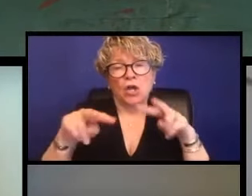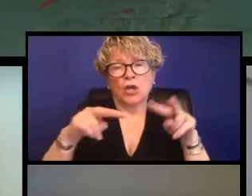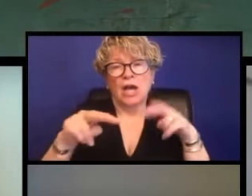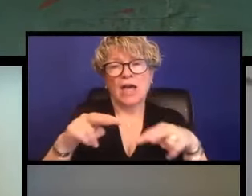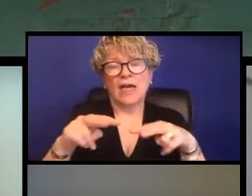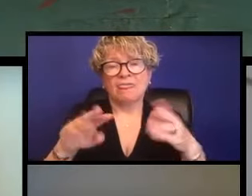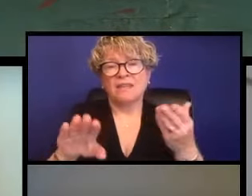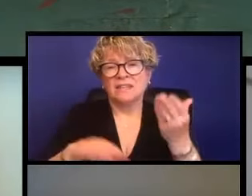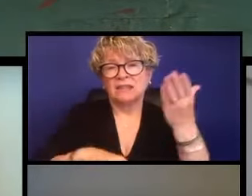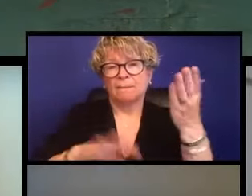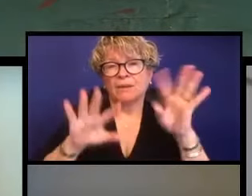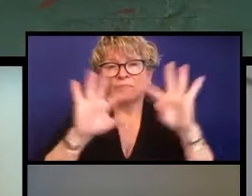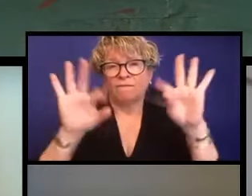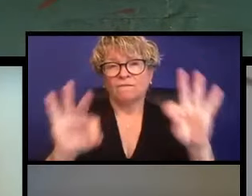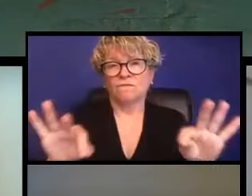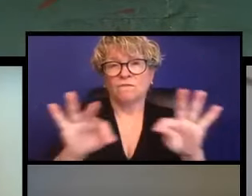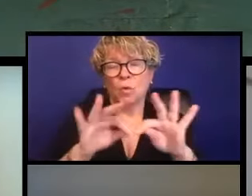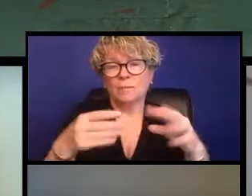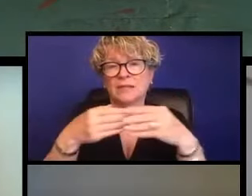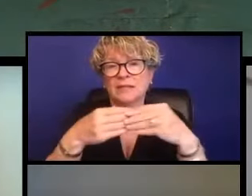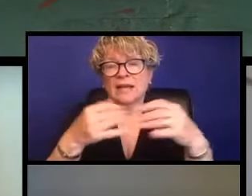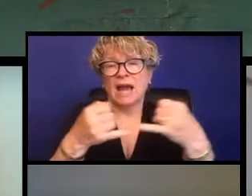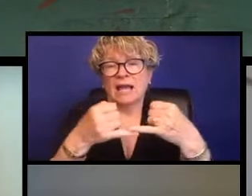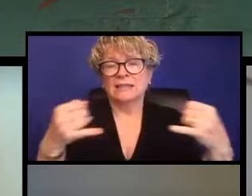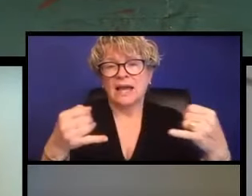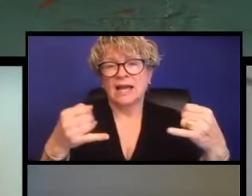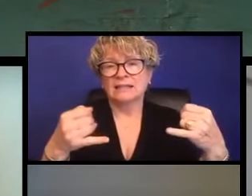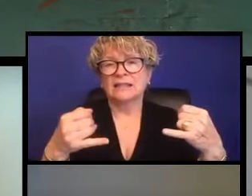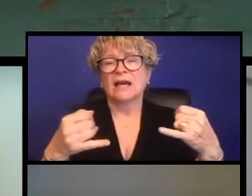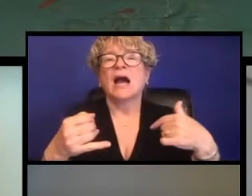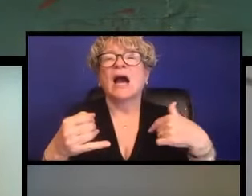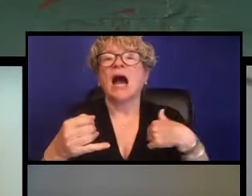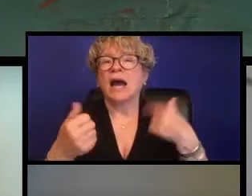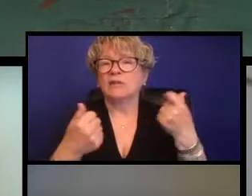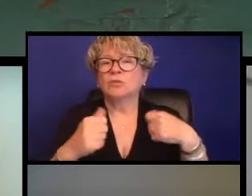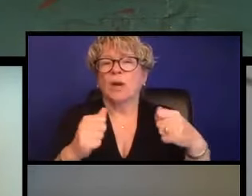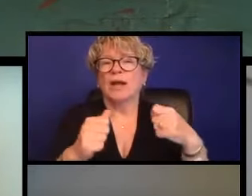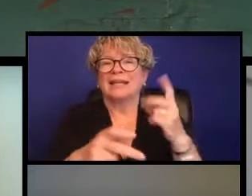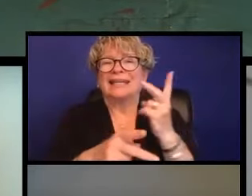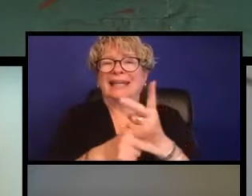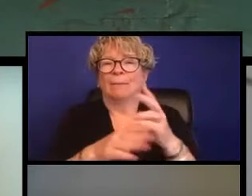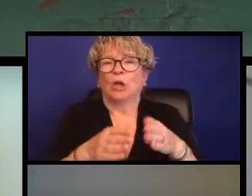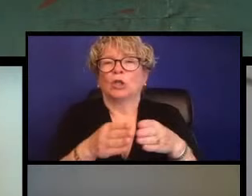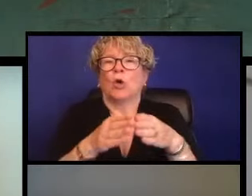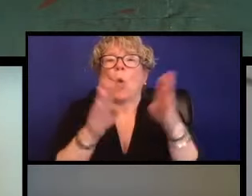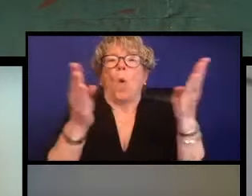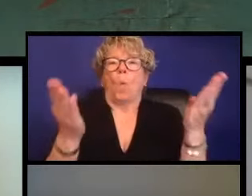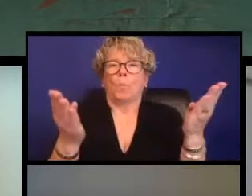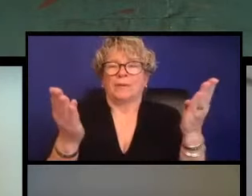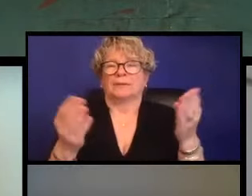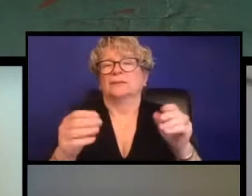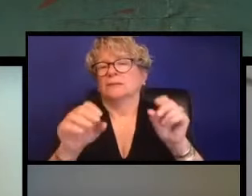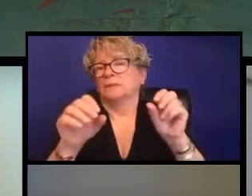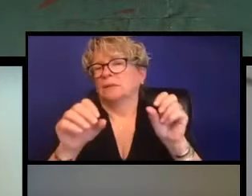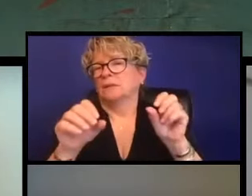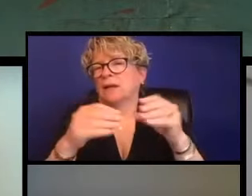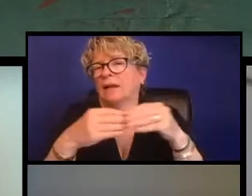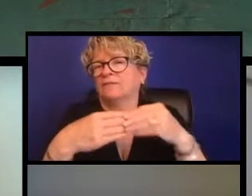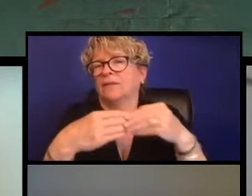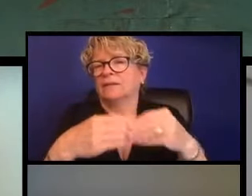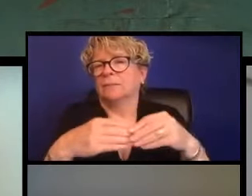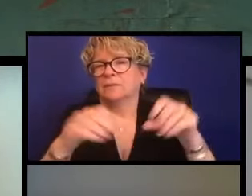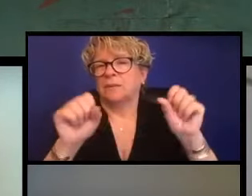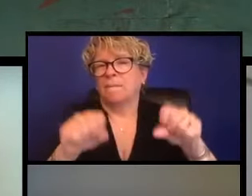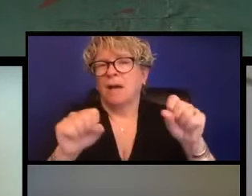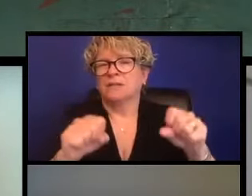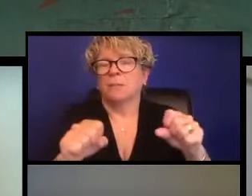look like, I try to make it as open as possible, and I'll try to give clear examples of things that I would like to